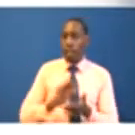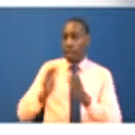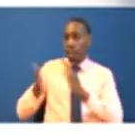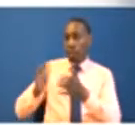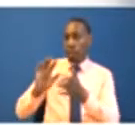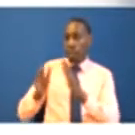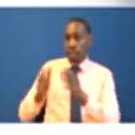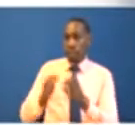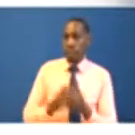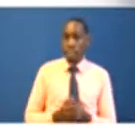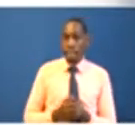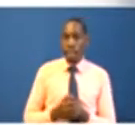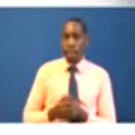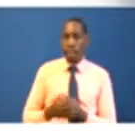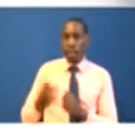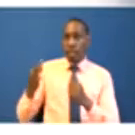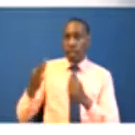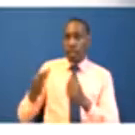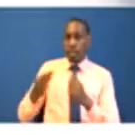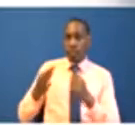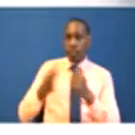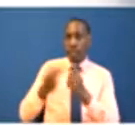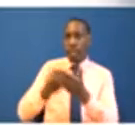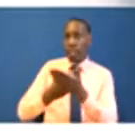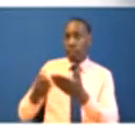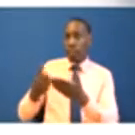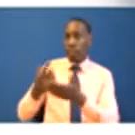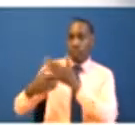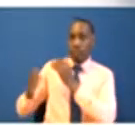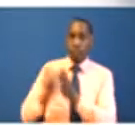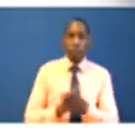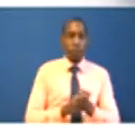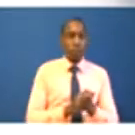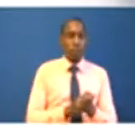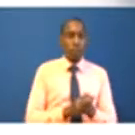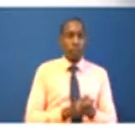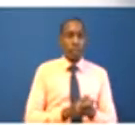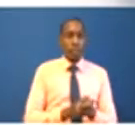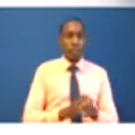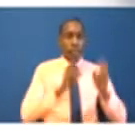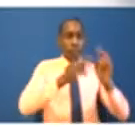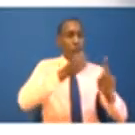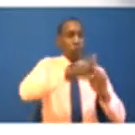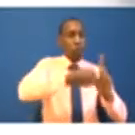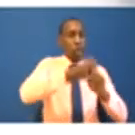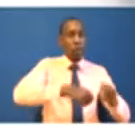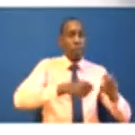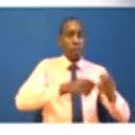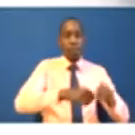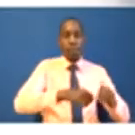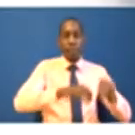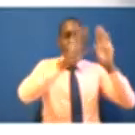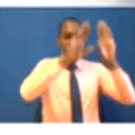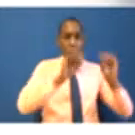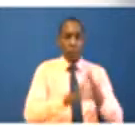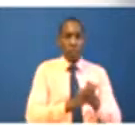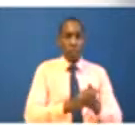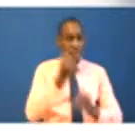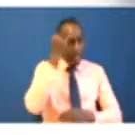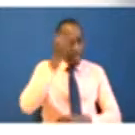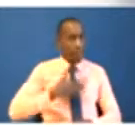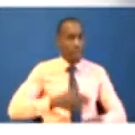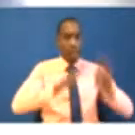about uh seven eight weeks ago seven eight weeks forget about what i was talking to them my ideology my level of integrity my